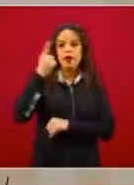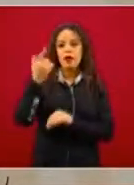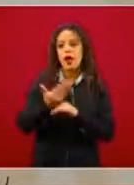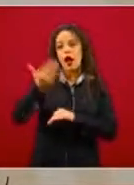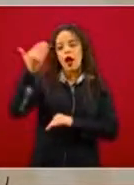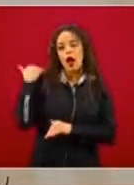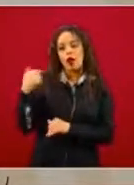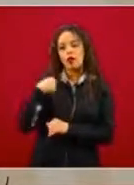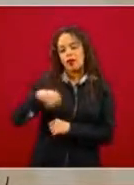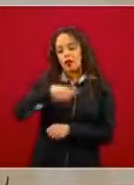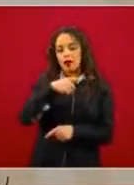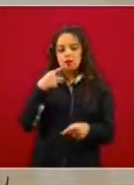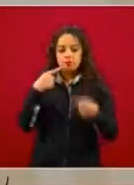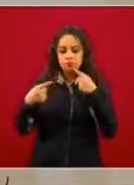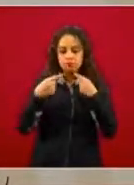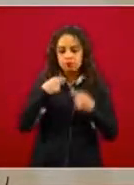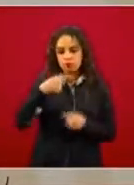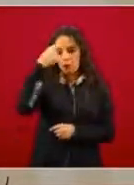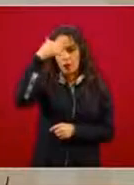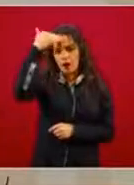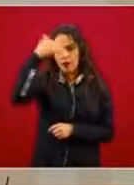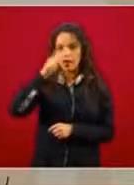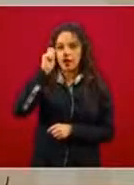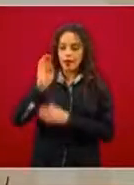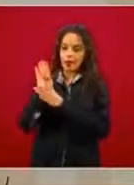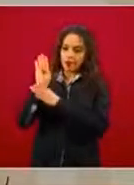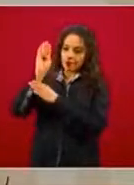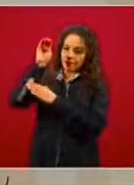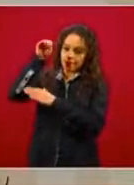stage is the decreasing stage.